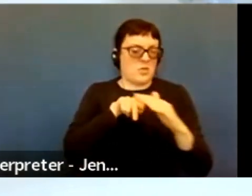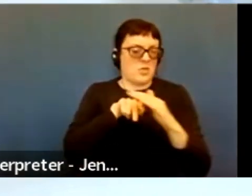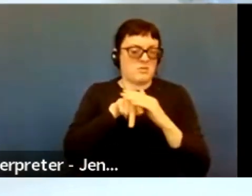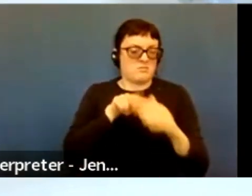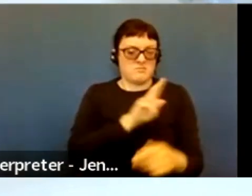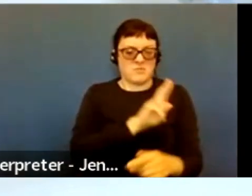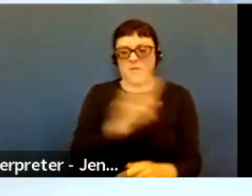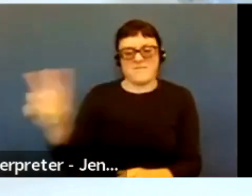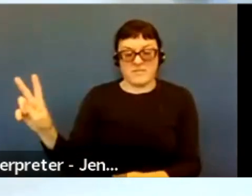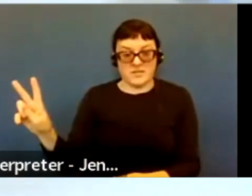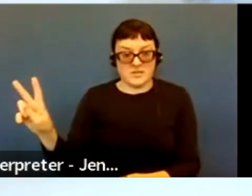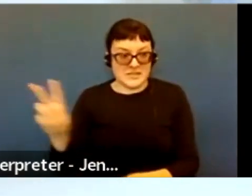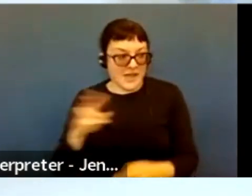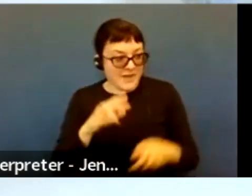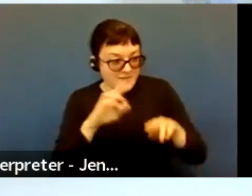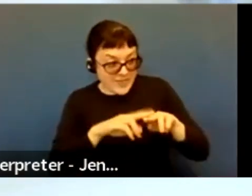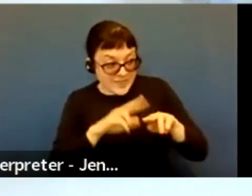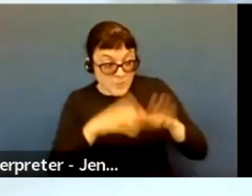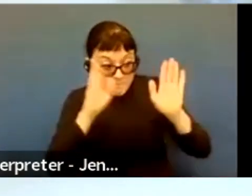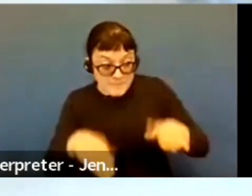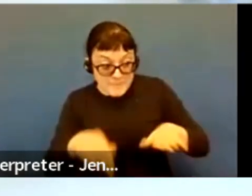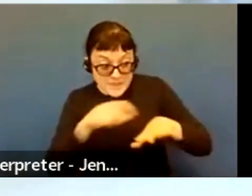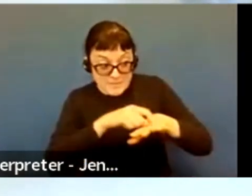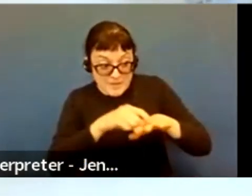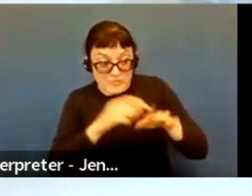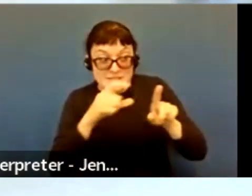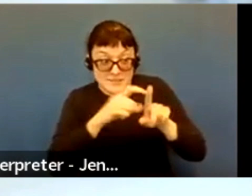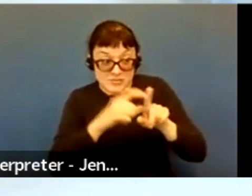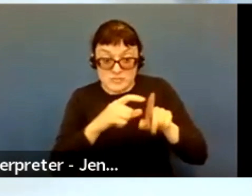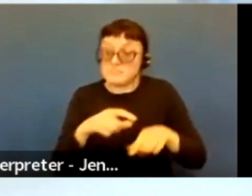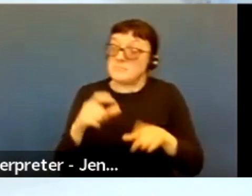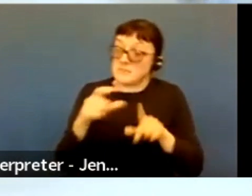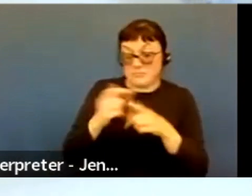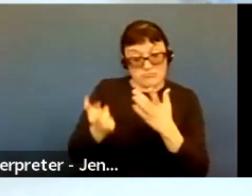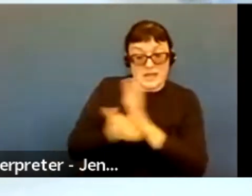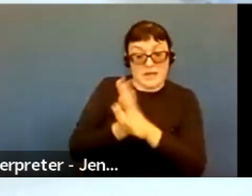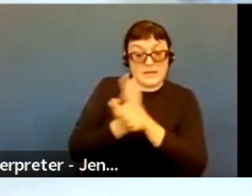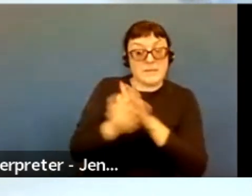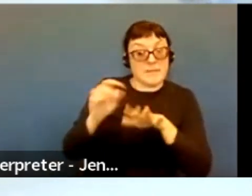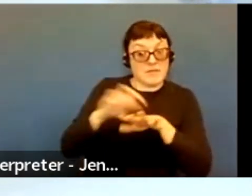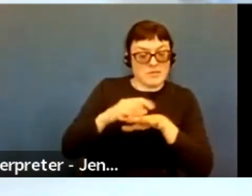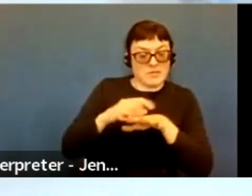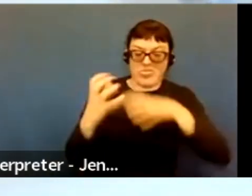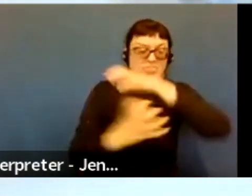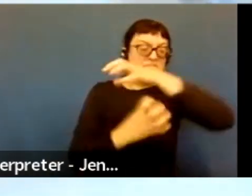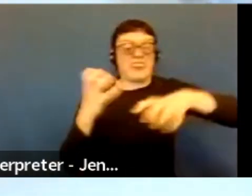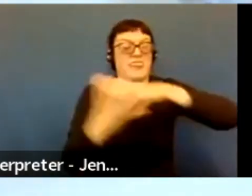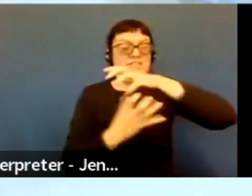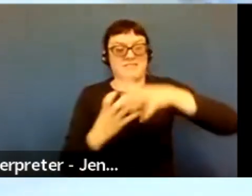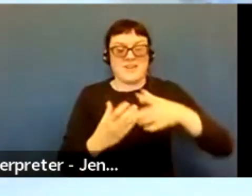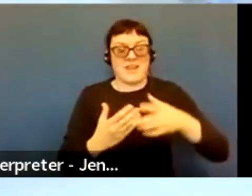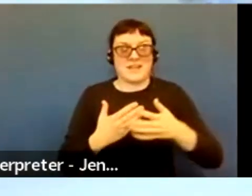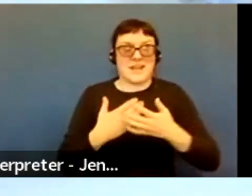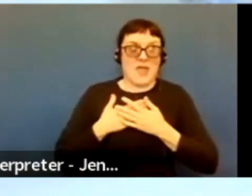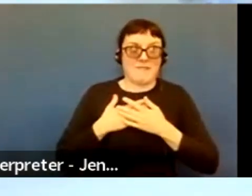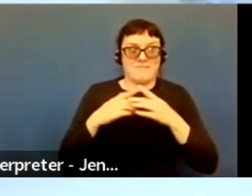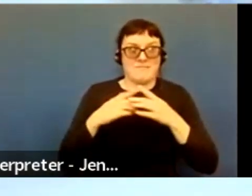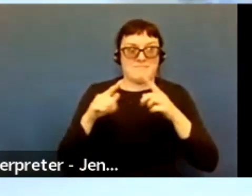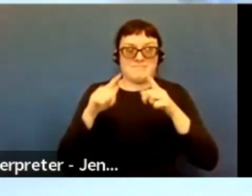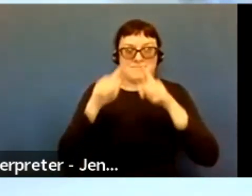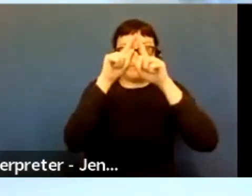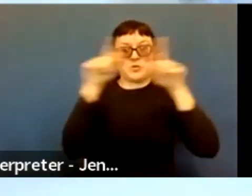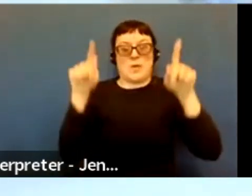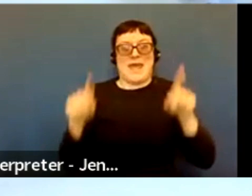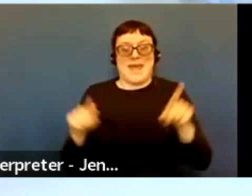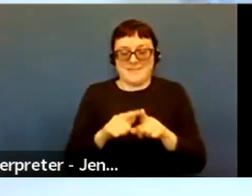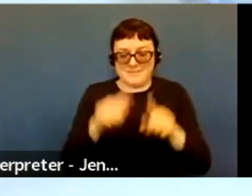because the father just says, you're marrying Demetrius, and Demetrius wants to marry her. So it's a big mess. So Lysander and Hermia run